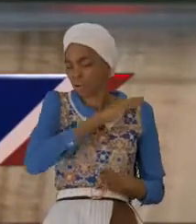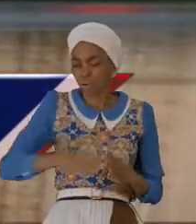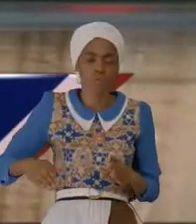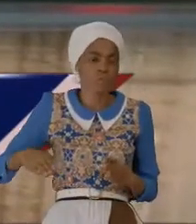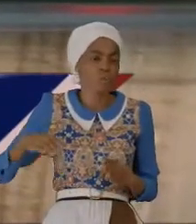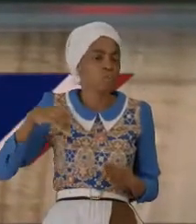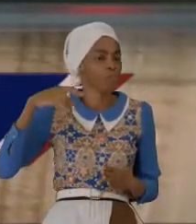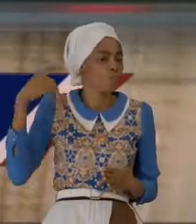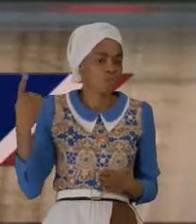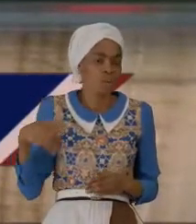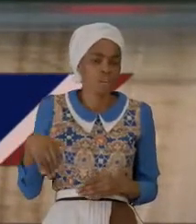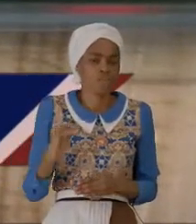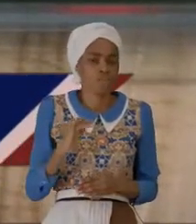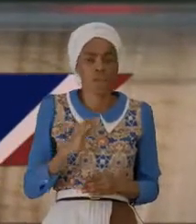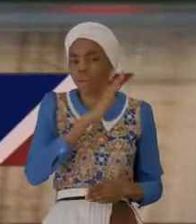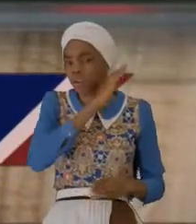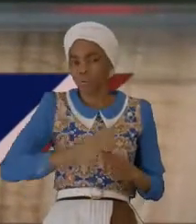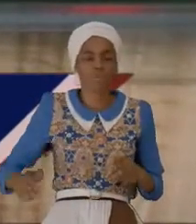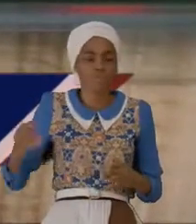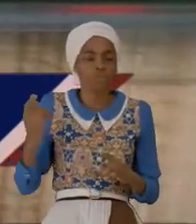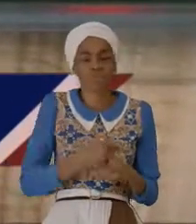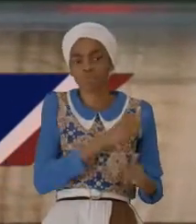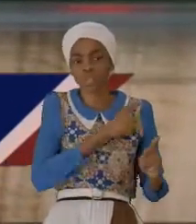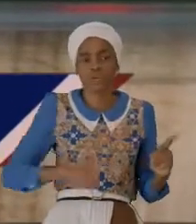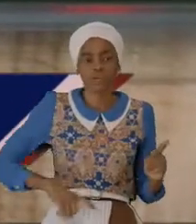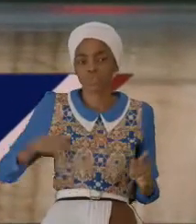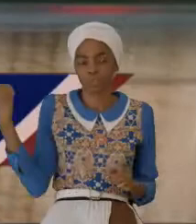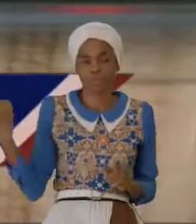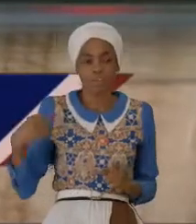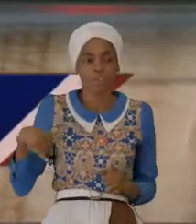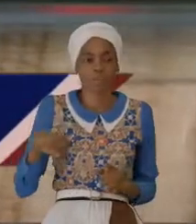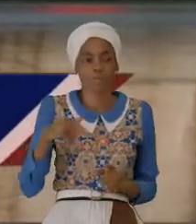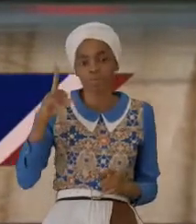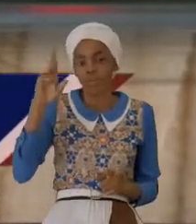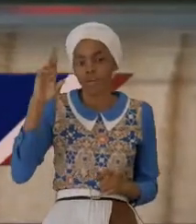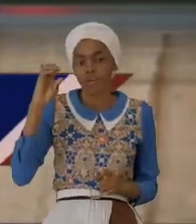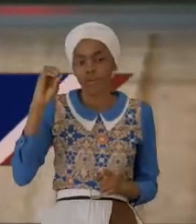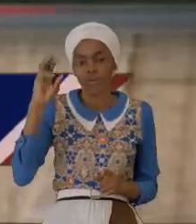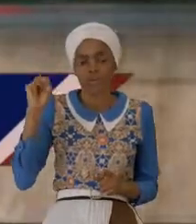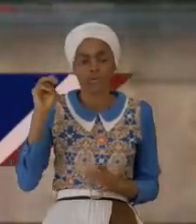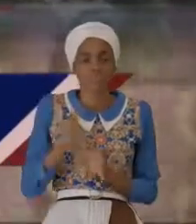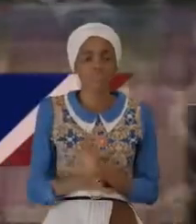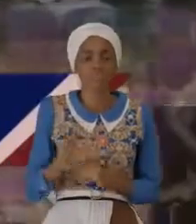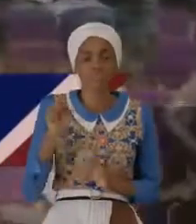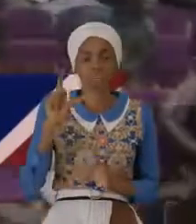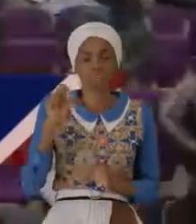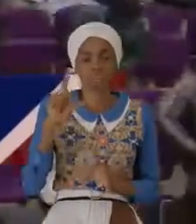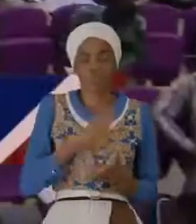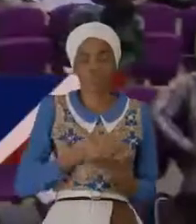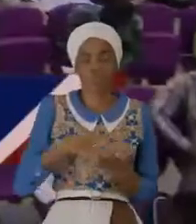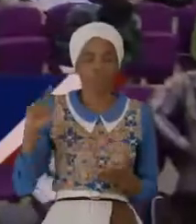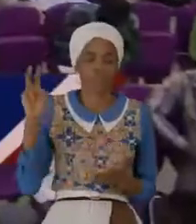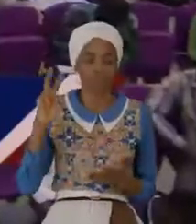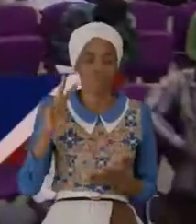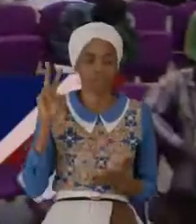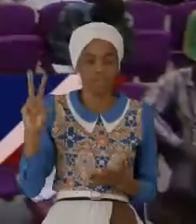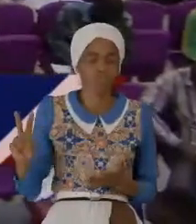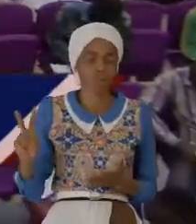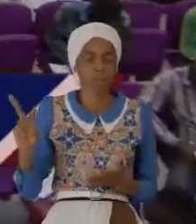of from the Lord forever in Romans chapter 11 verse 22 Romans